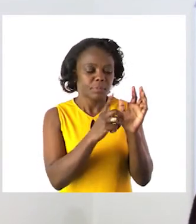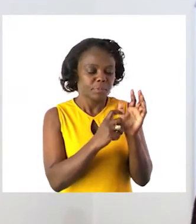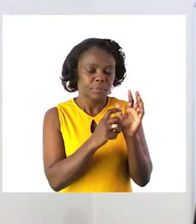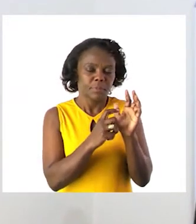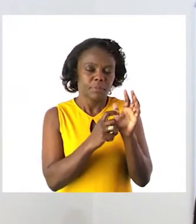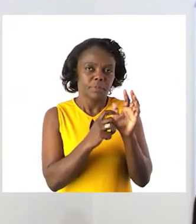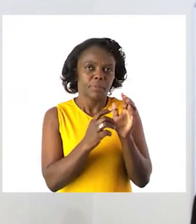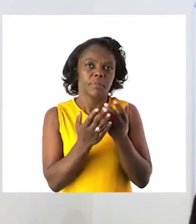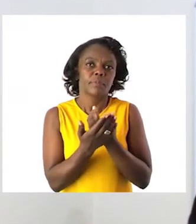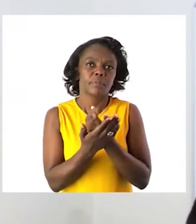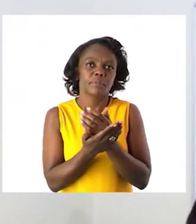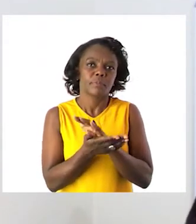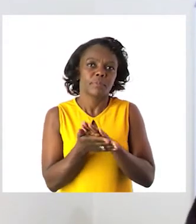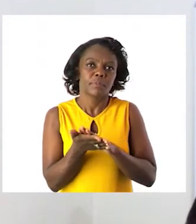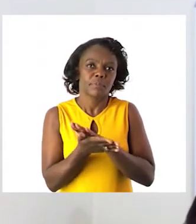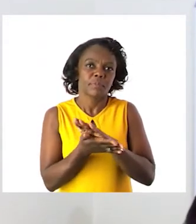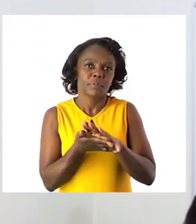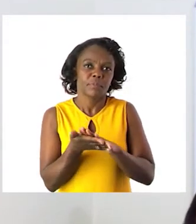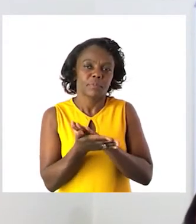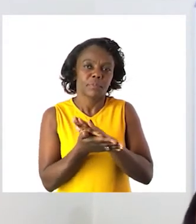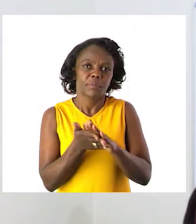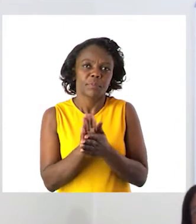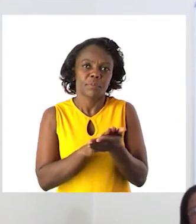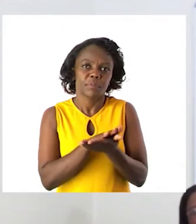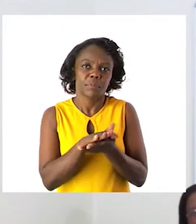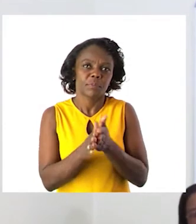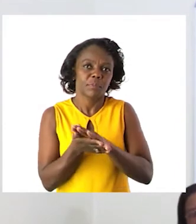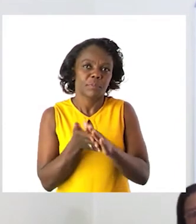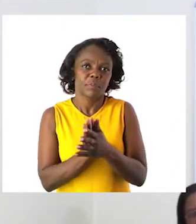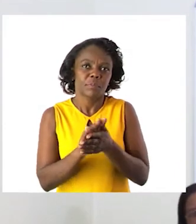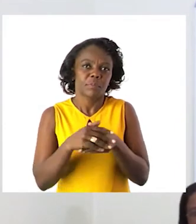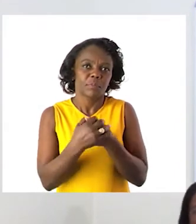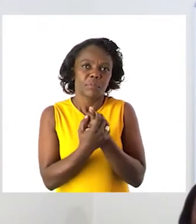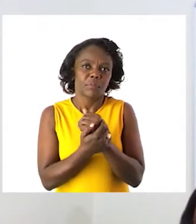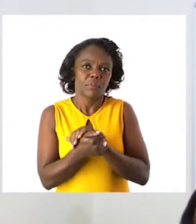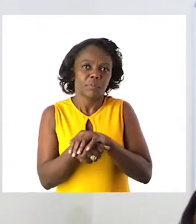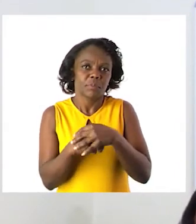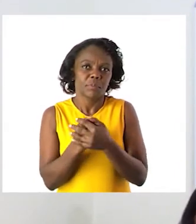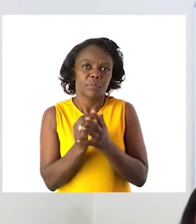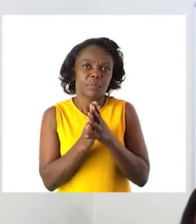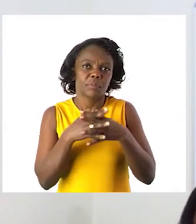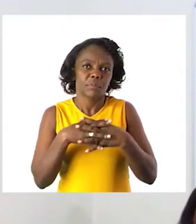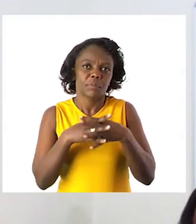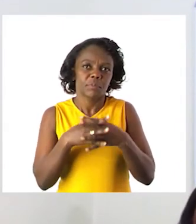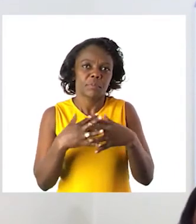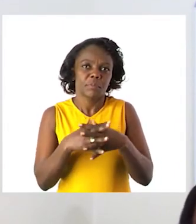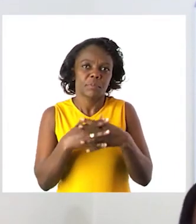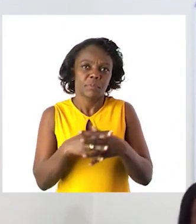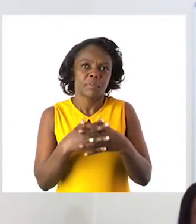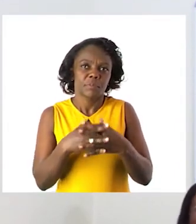Spray it nicely. There you go. Rub it through, out, and between